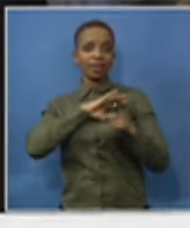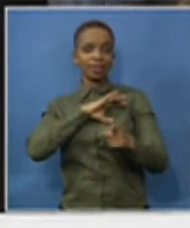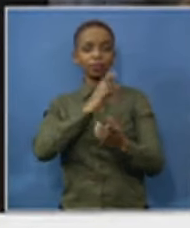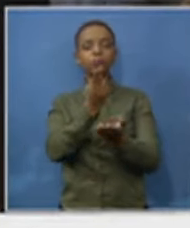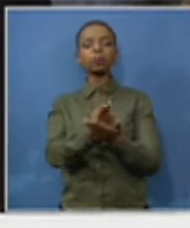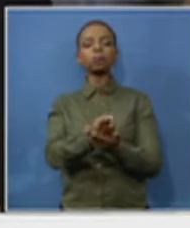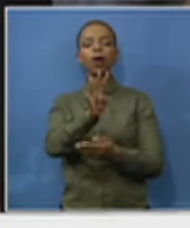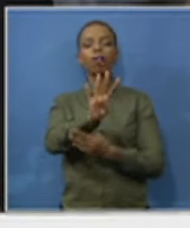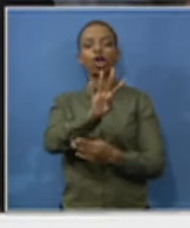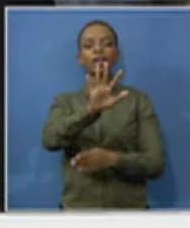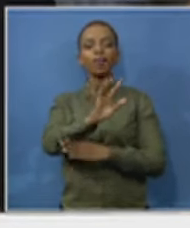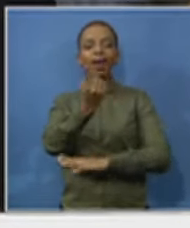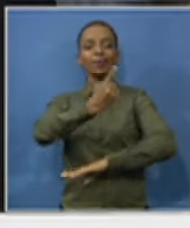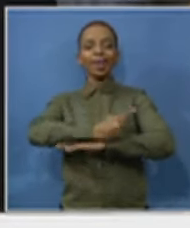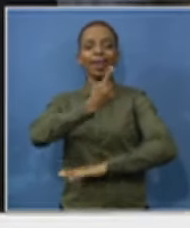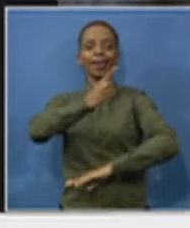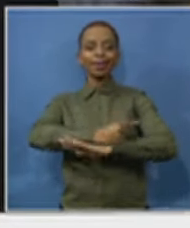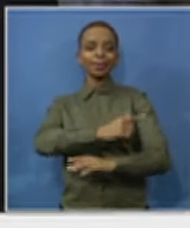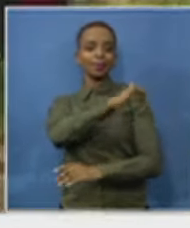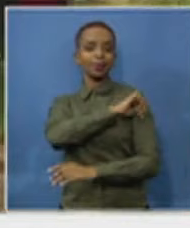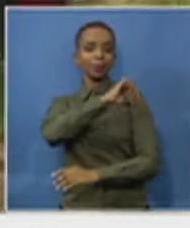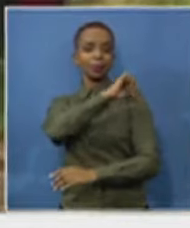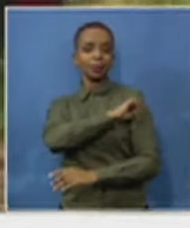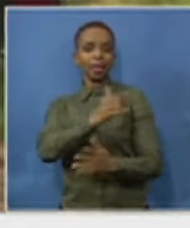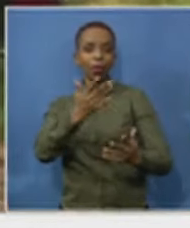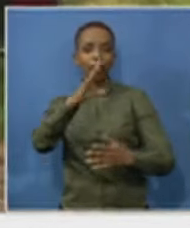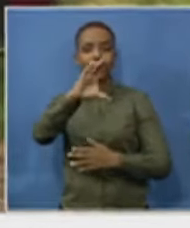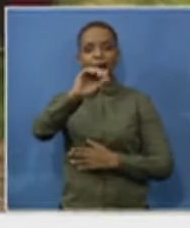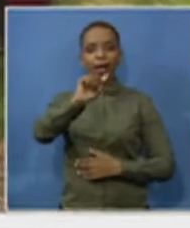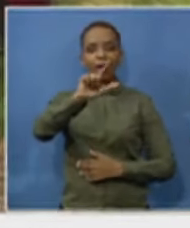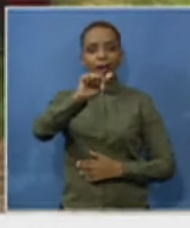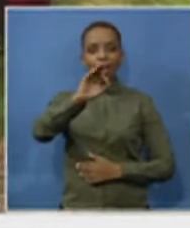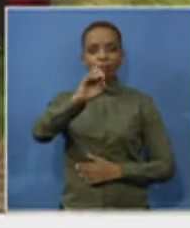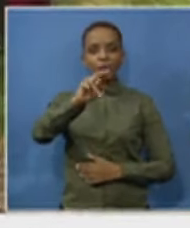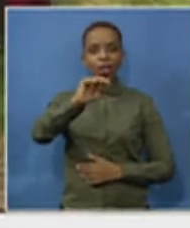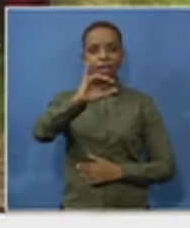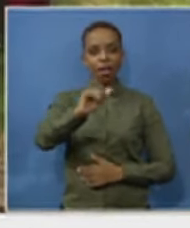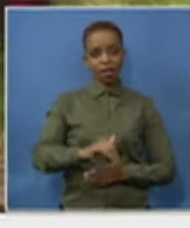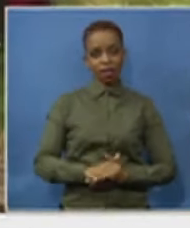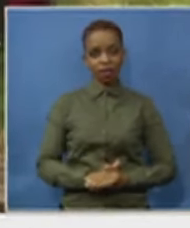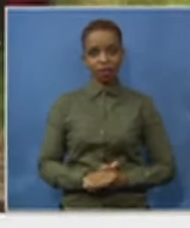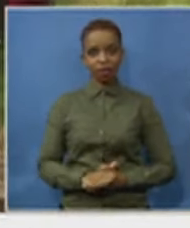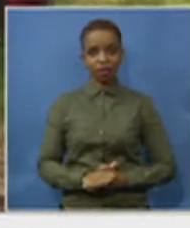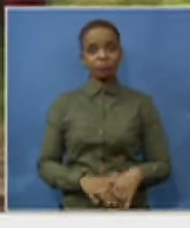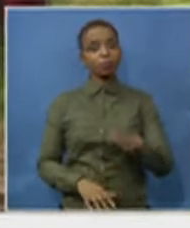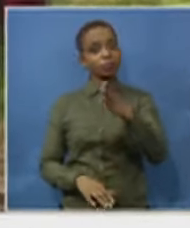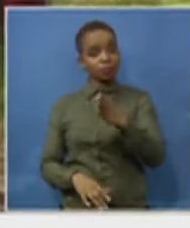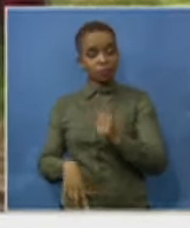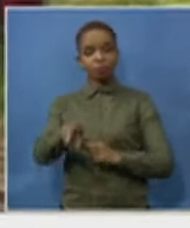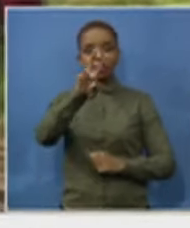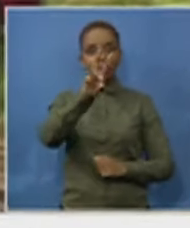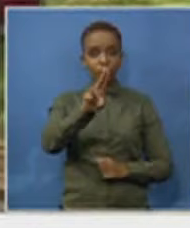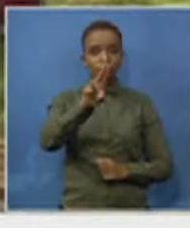days battling the virus in their hospital in Orange, California. Or this UK-based New Zealand